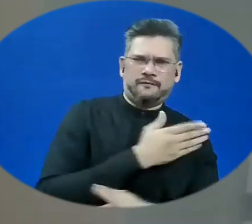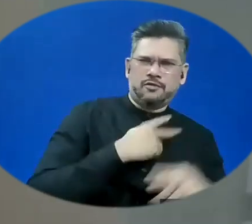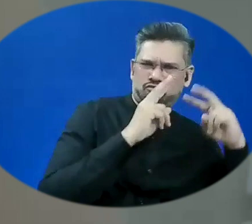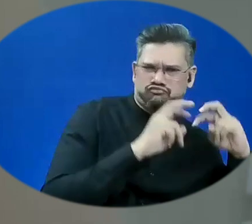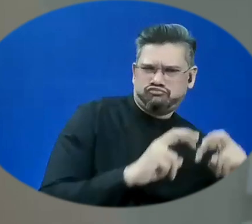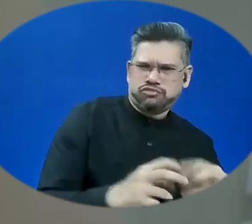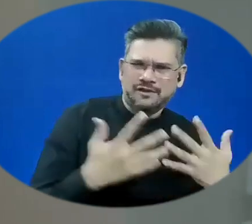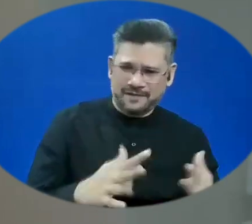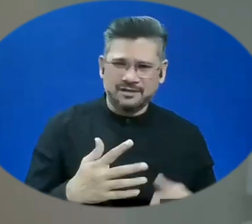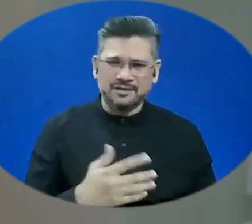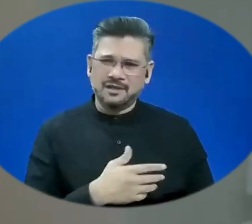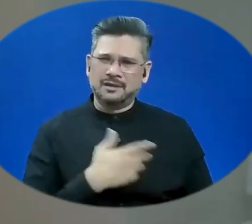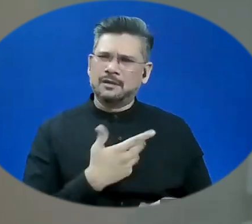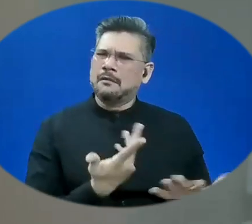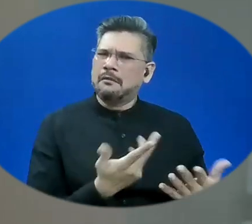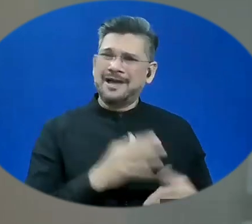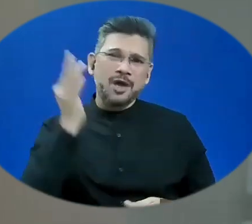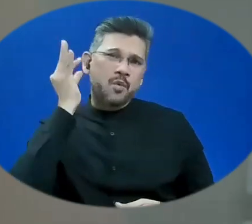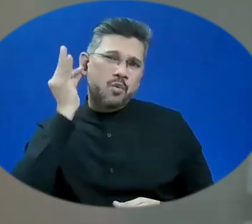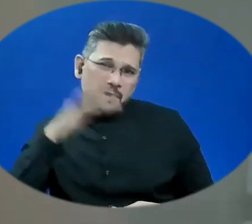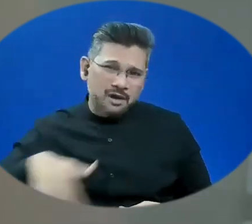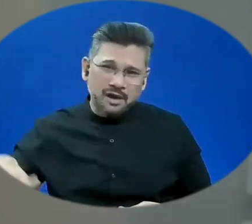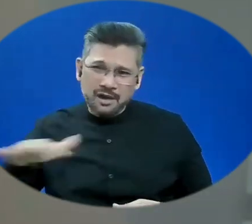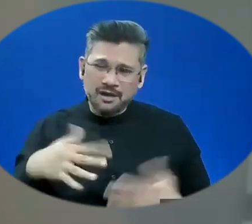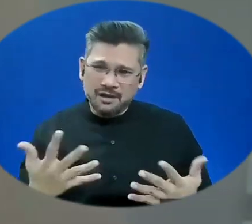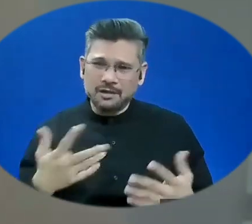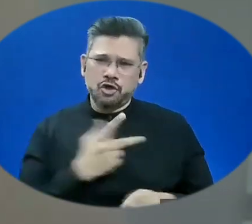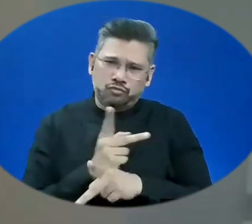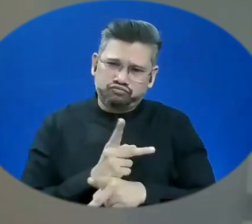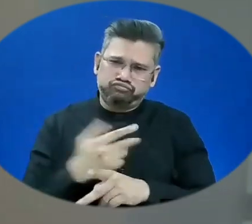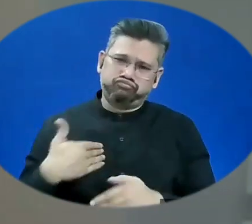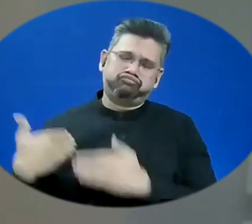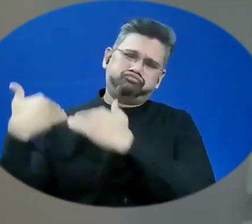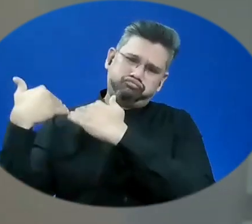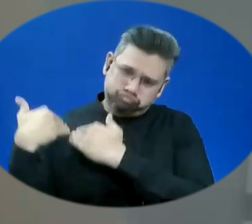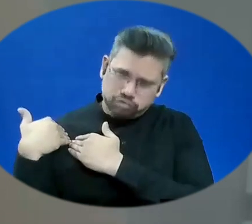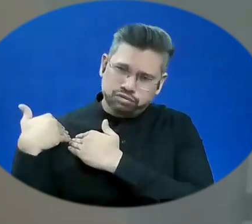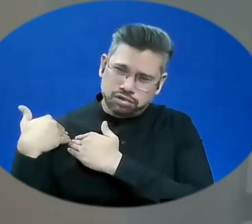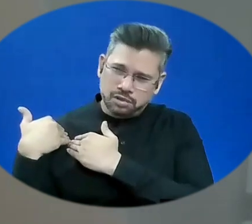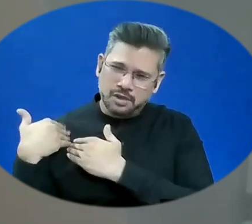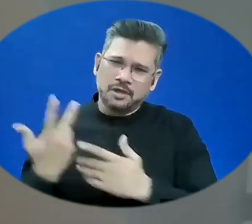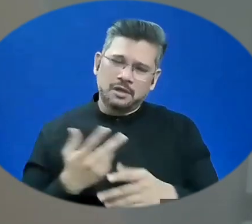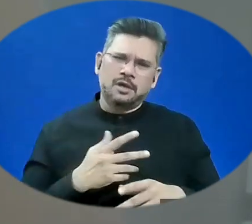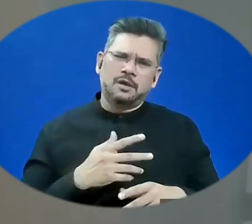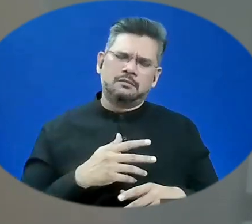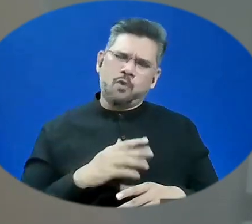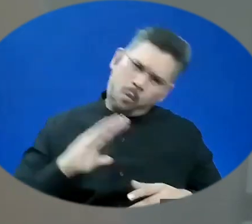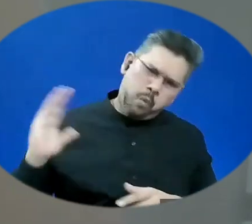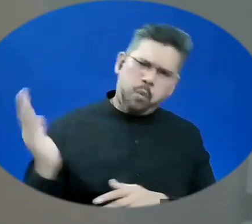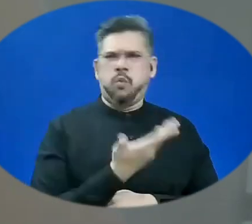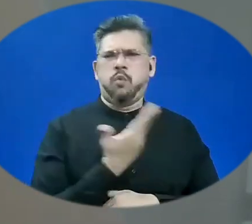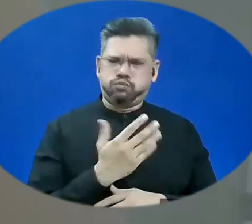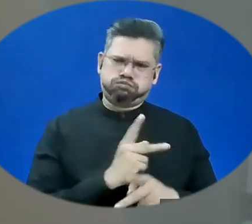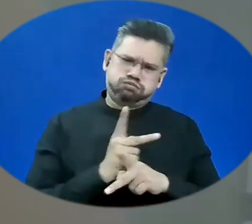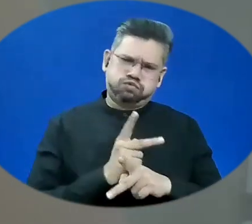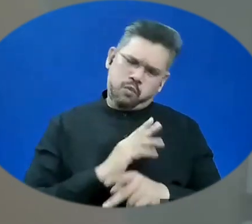not only take the burden of caregiving in general in terms of overall caregiving, but it's also been shown that actually they